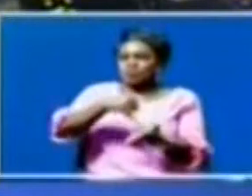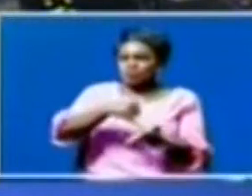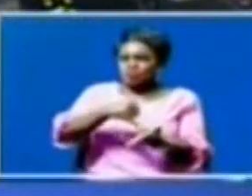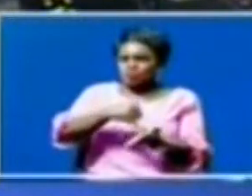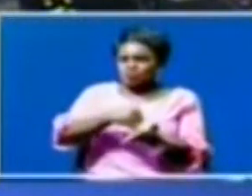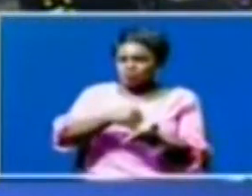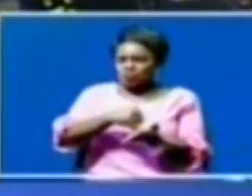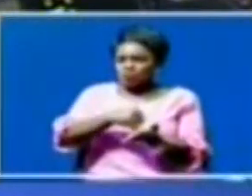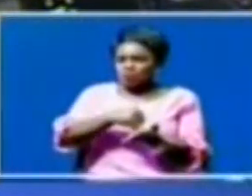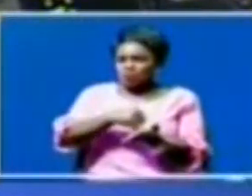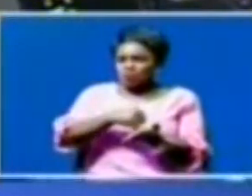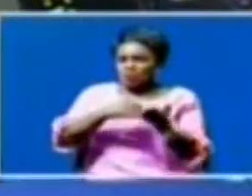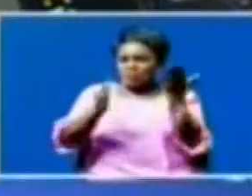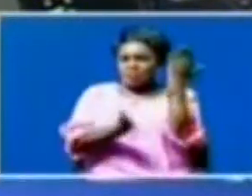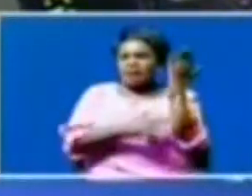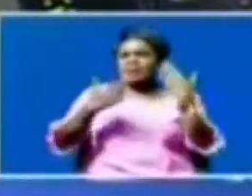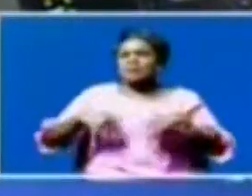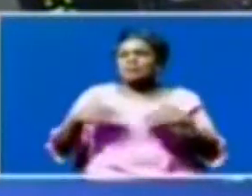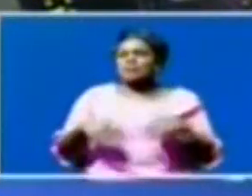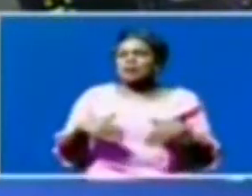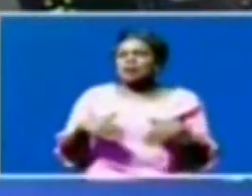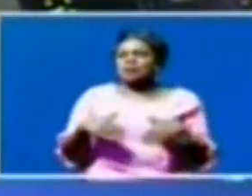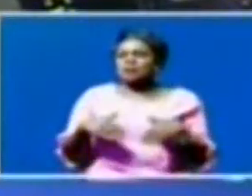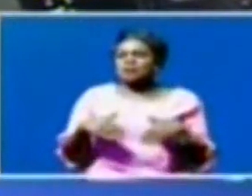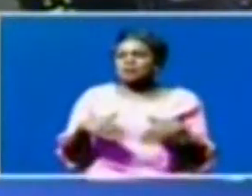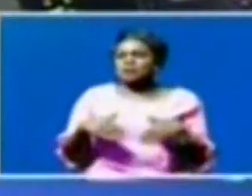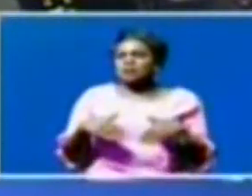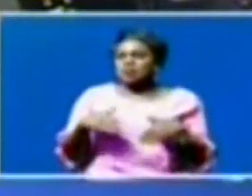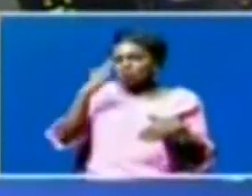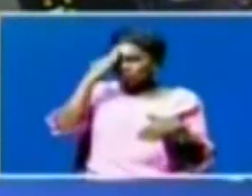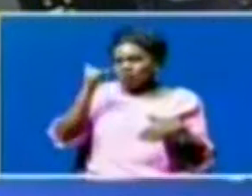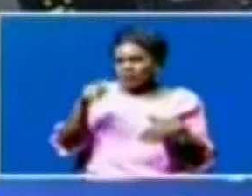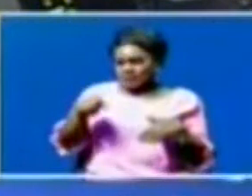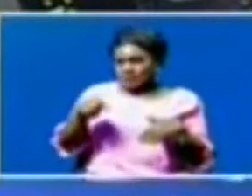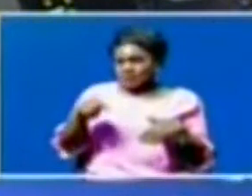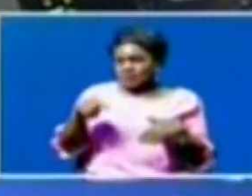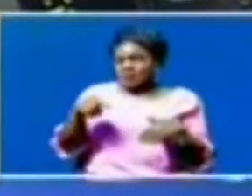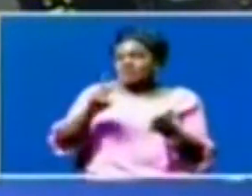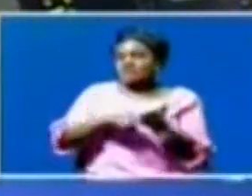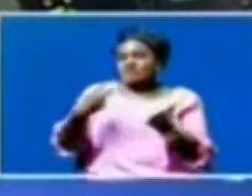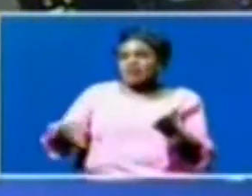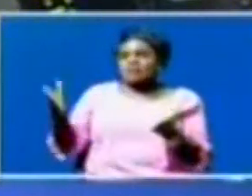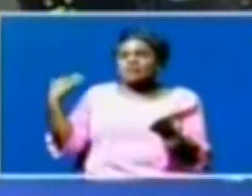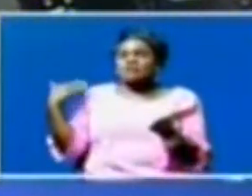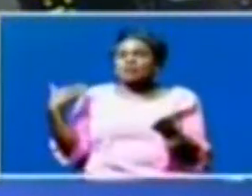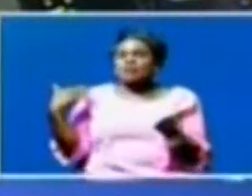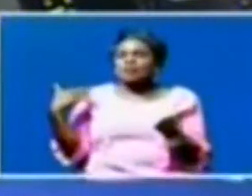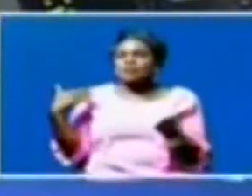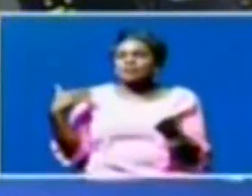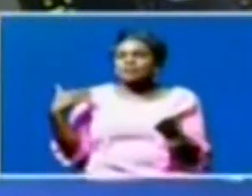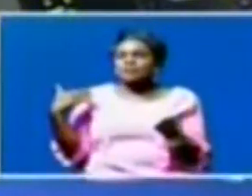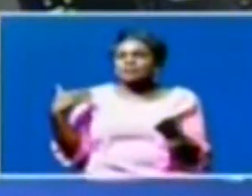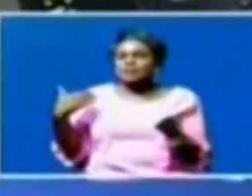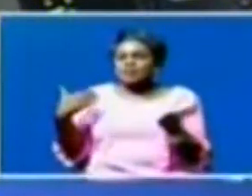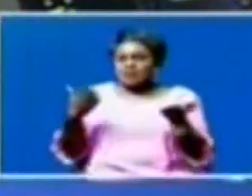measures, we are bringing draconian measures because there have been failure in self-regulation. And